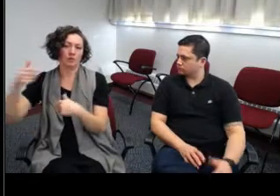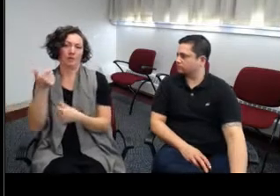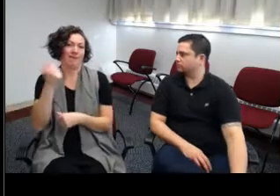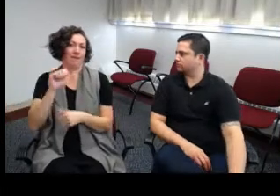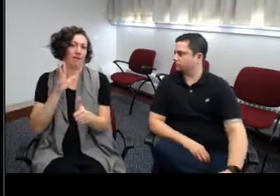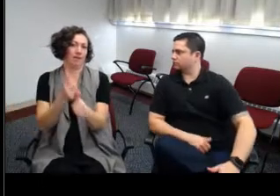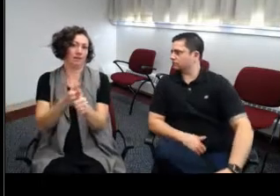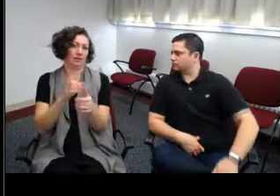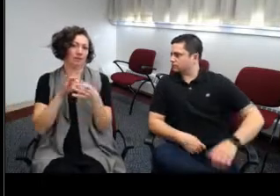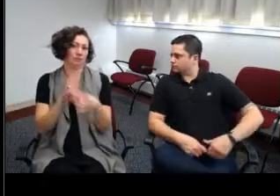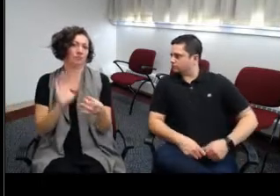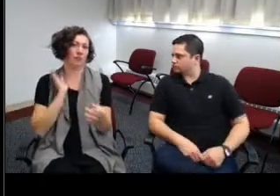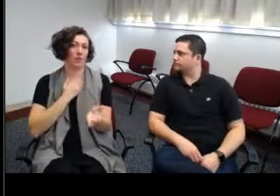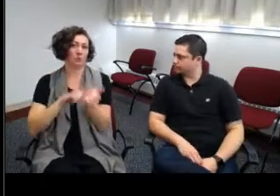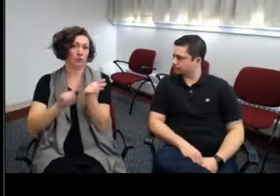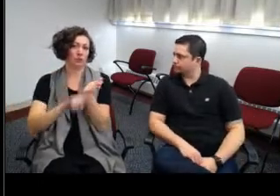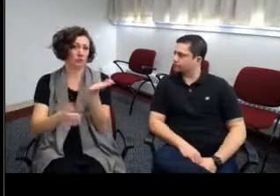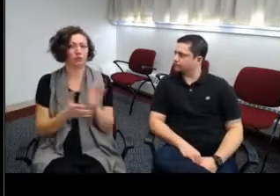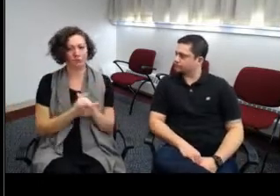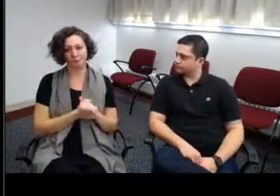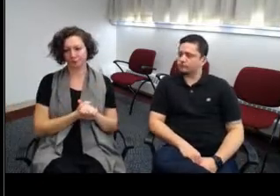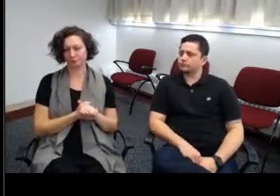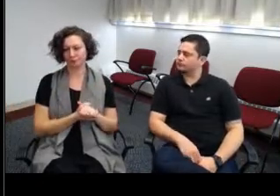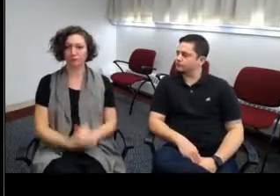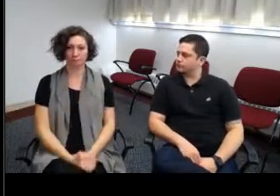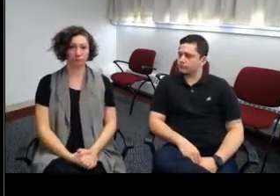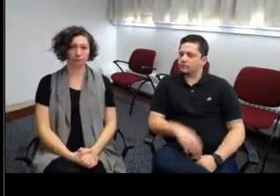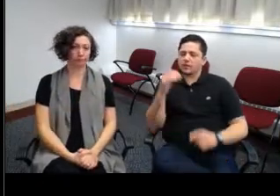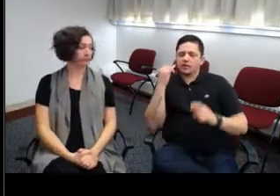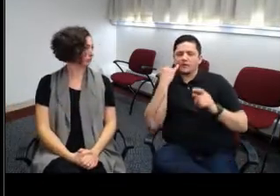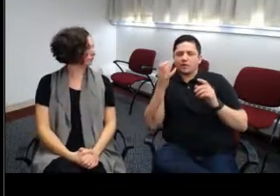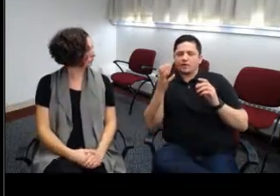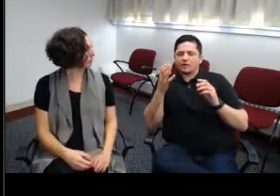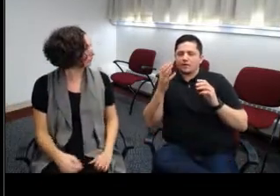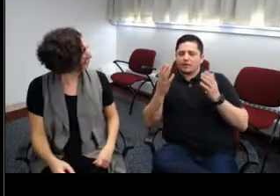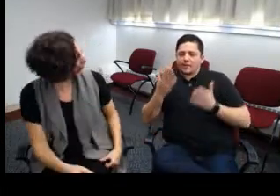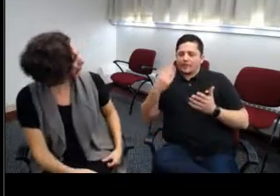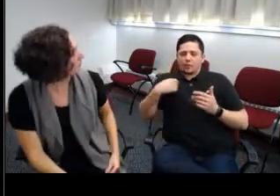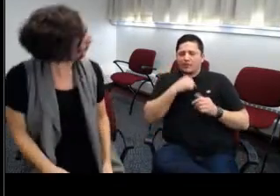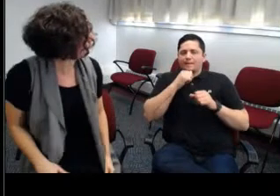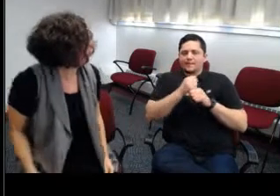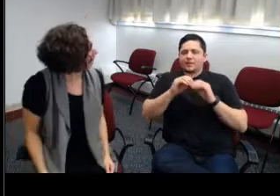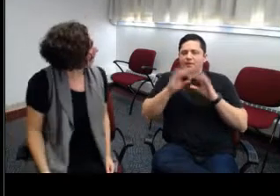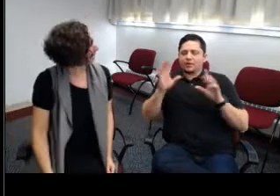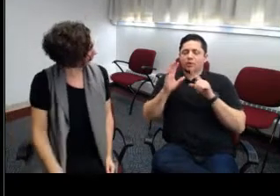So we tend to post a lot on there about our research and any updates.